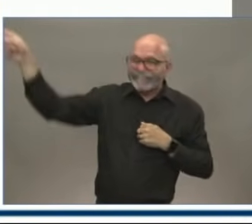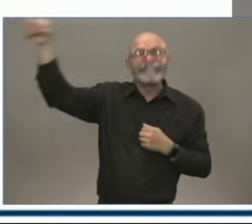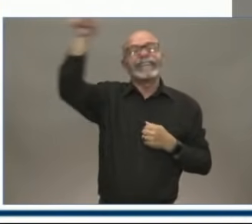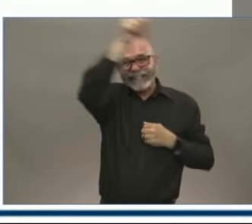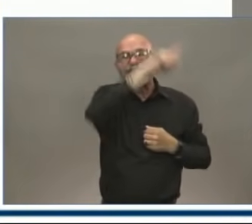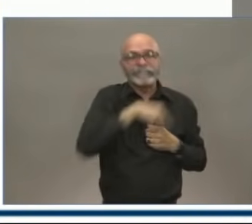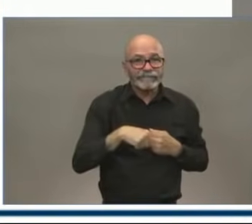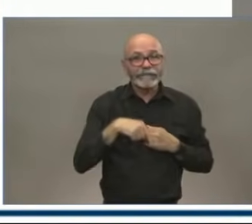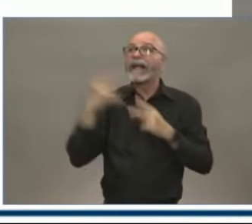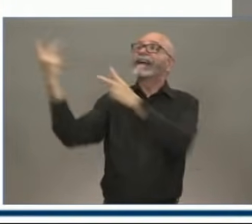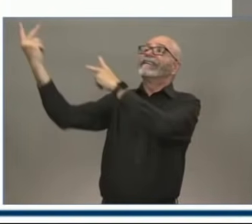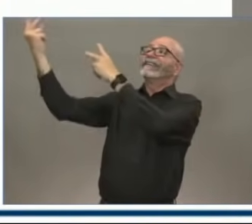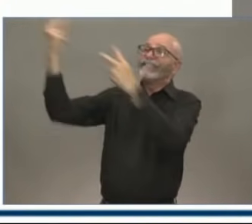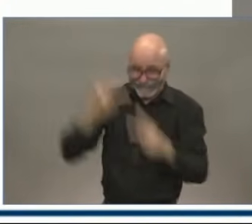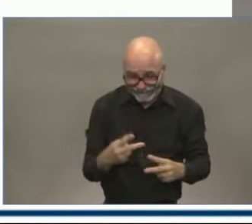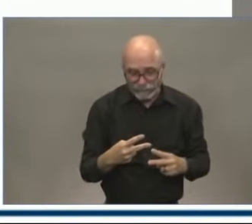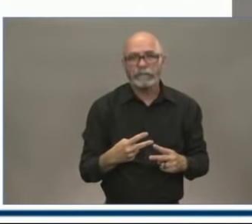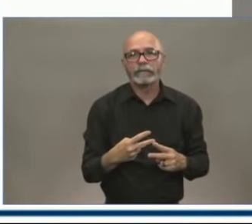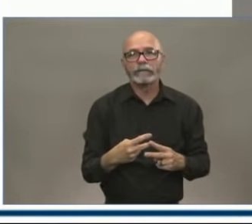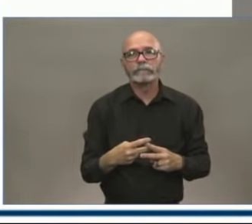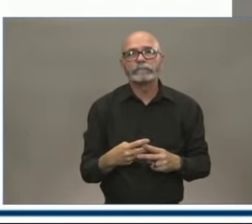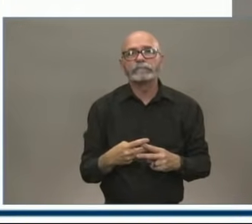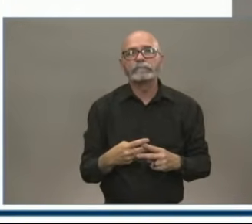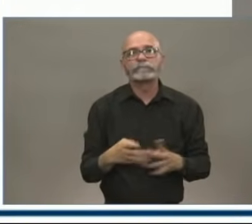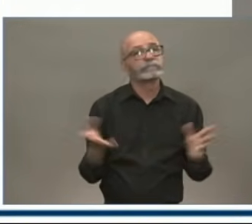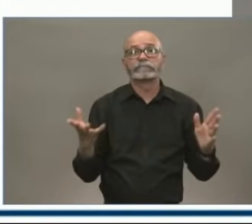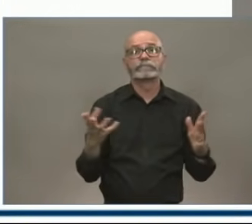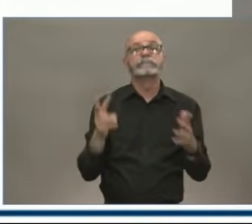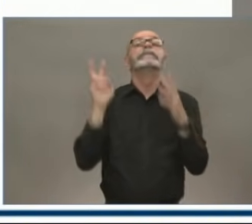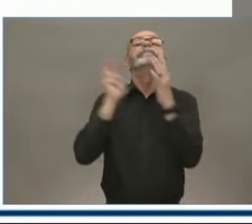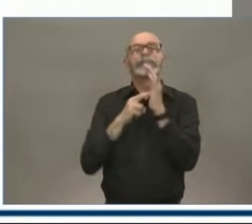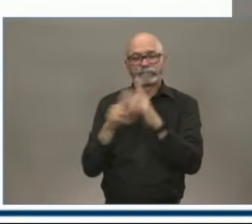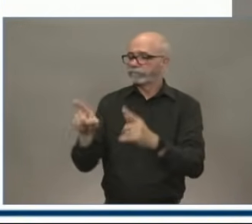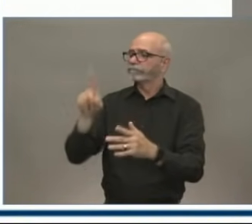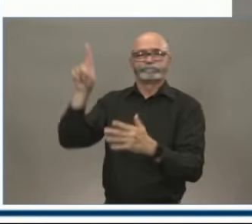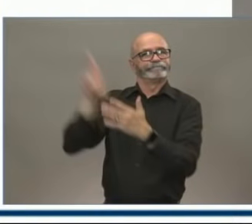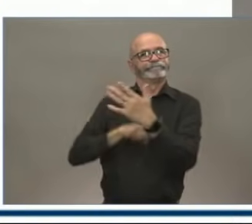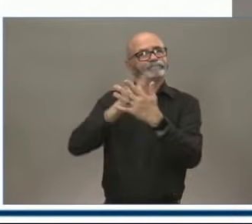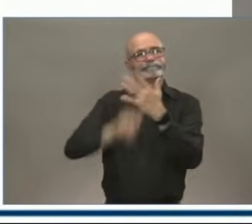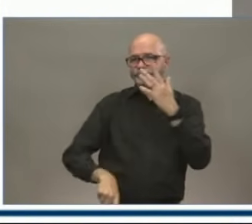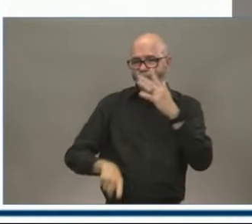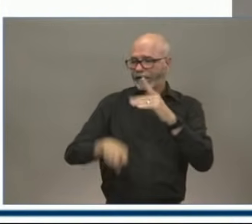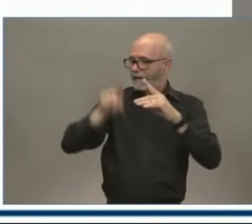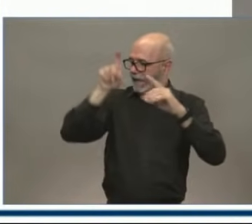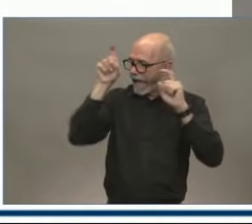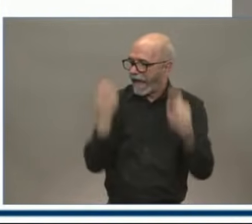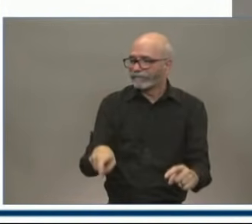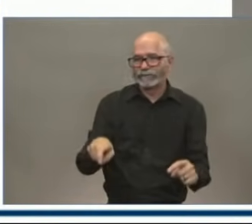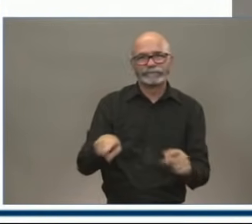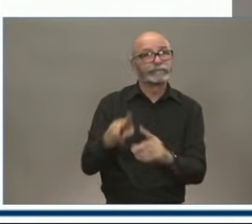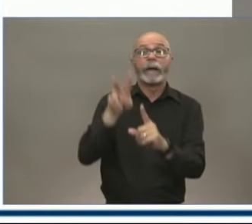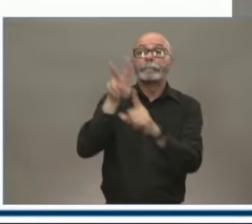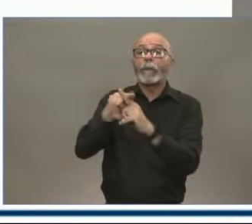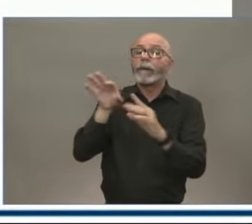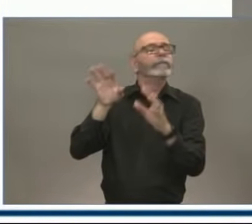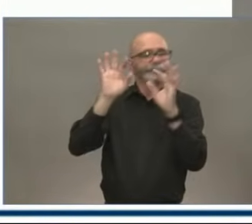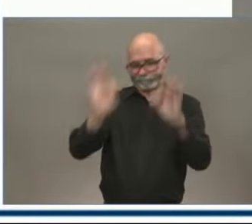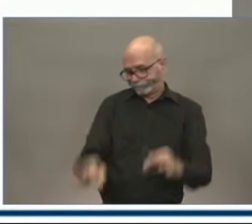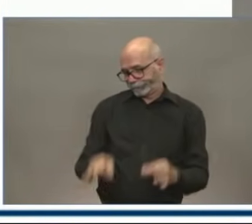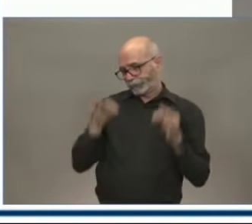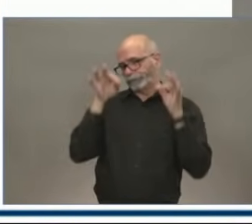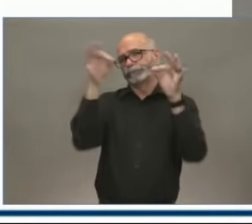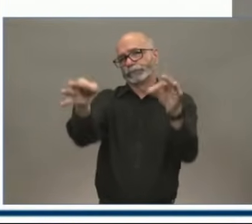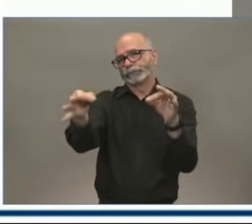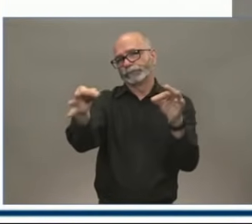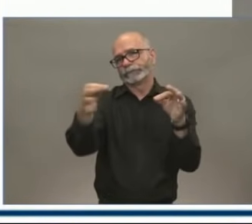you need to rebook that for an area or for a later time, or book it in an access centre that's not part